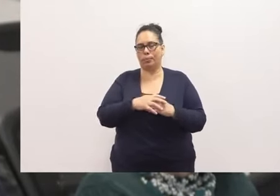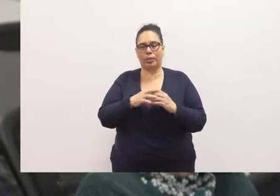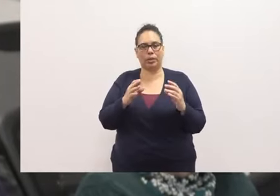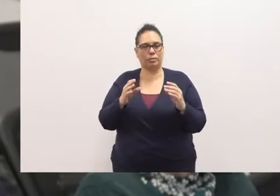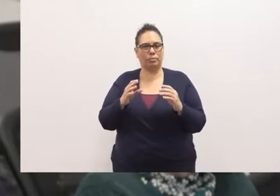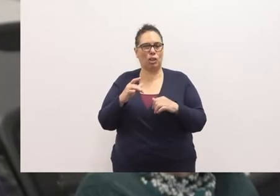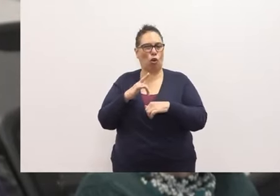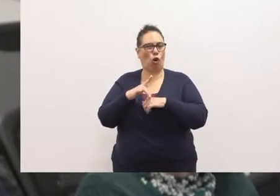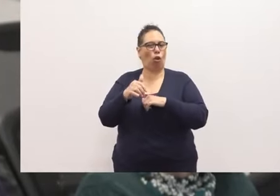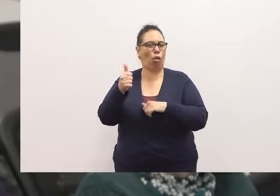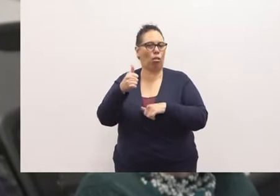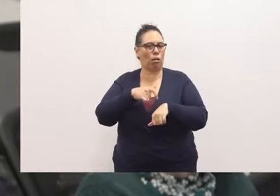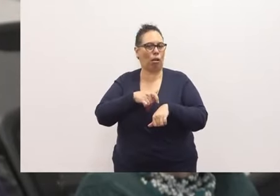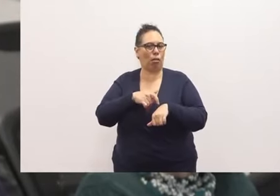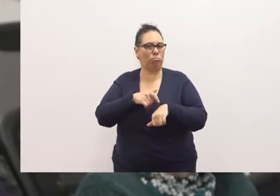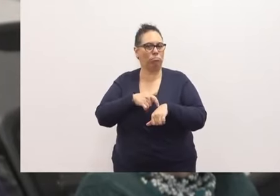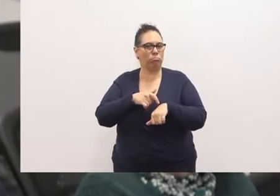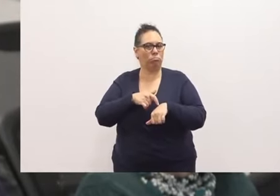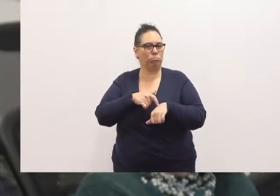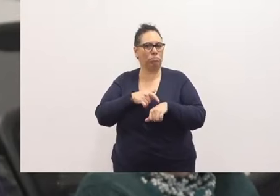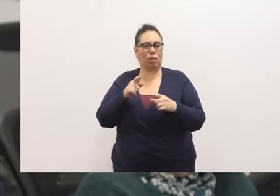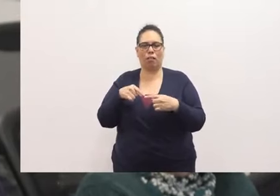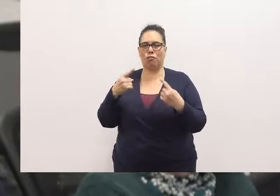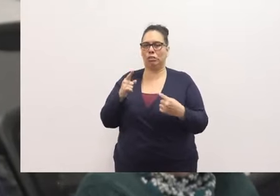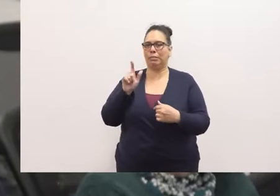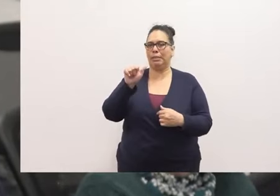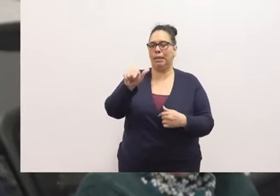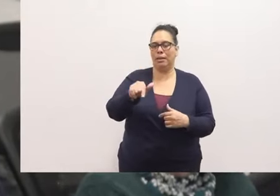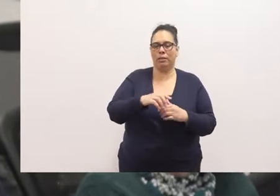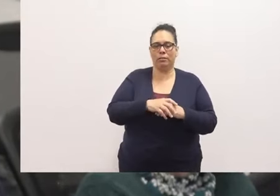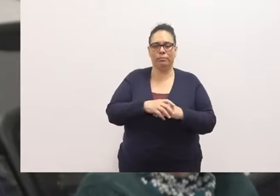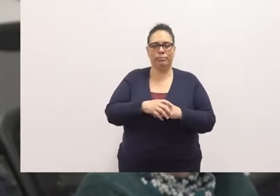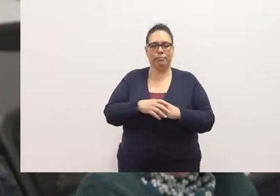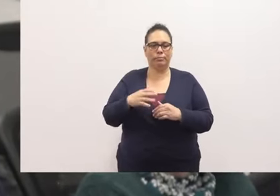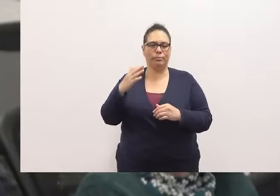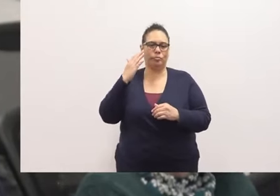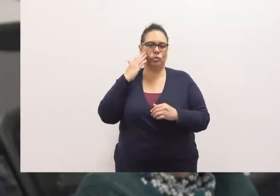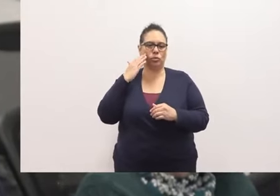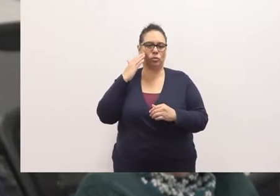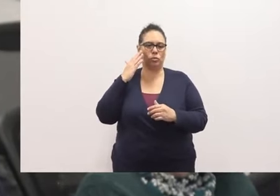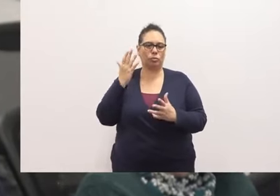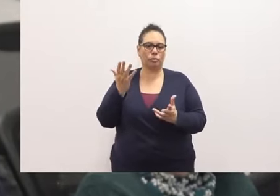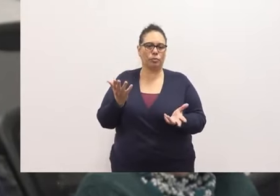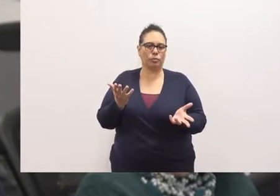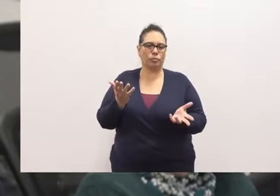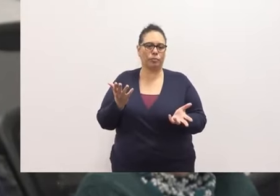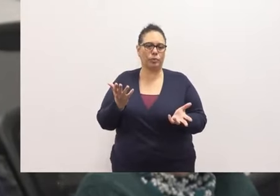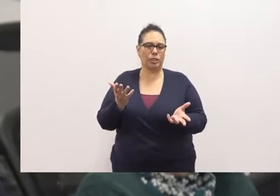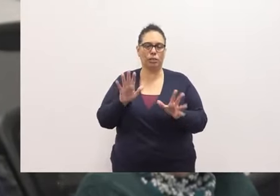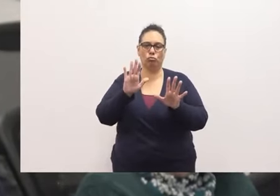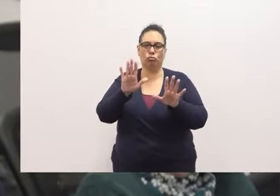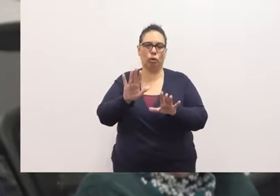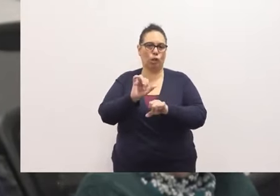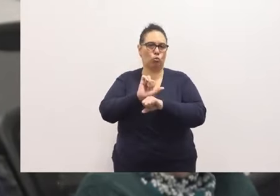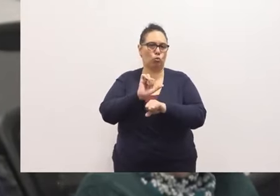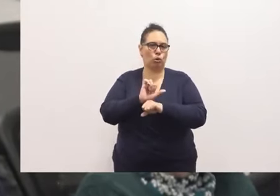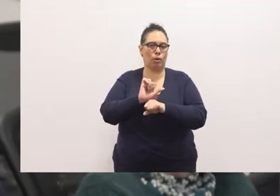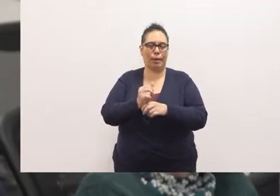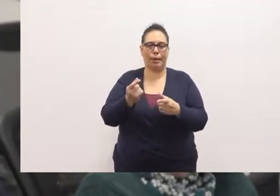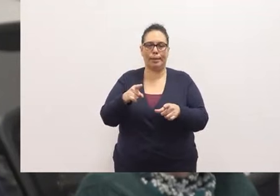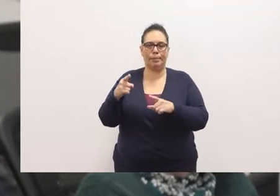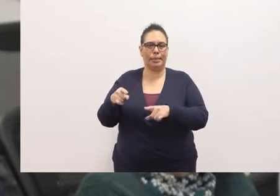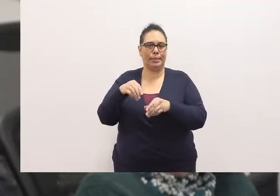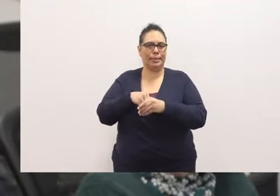much earlier time versus later, and knowing and there's great work happening in our system,